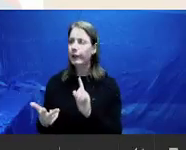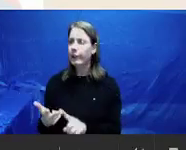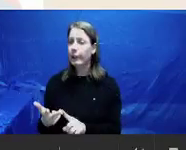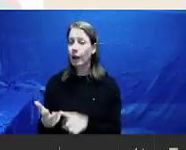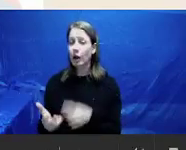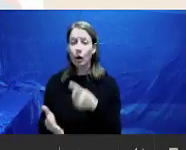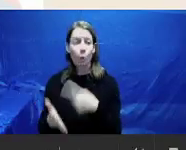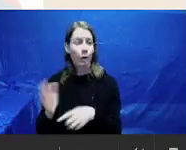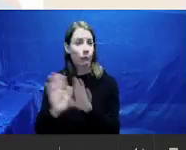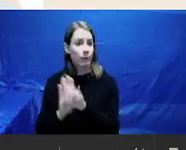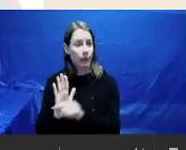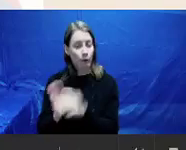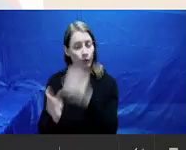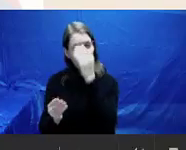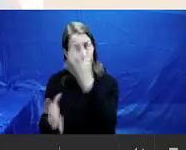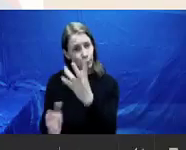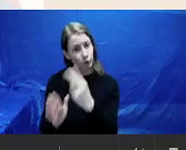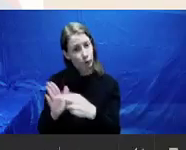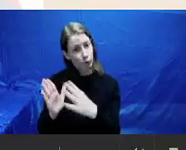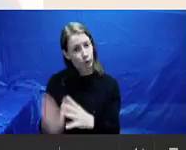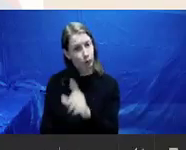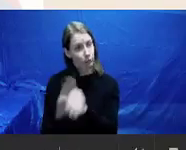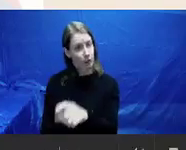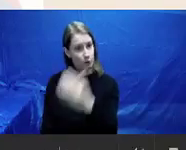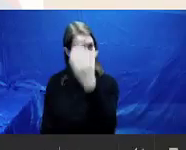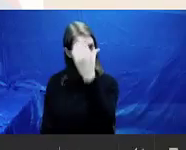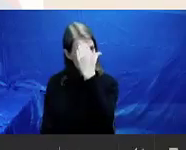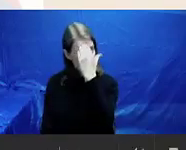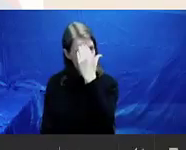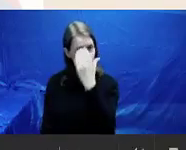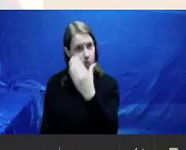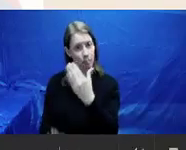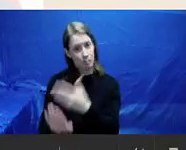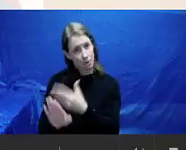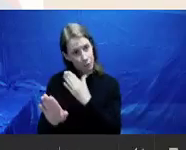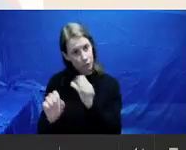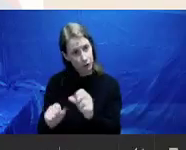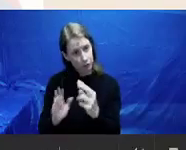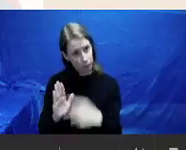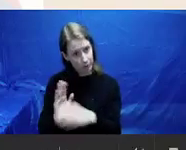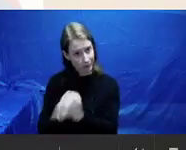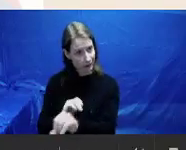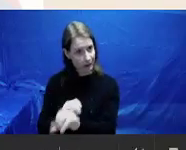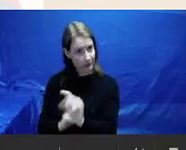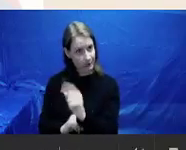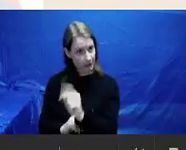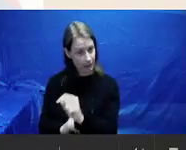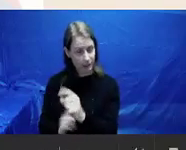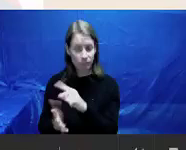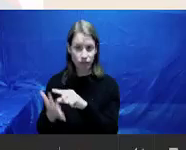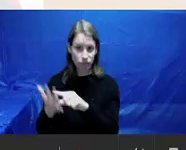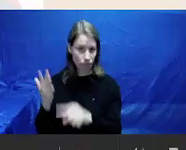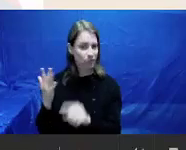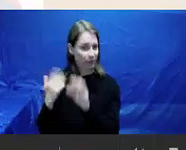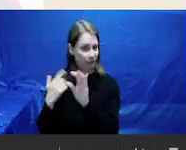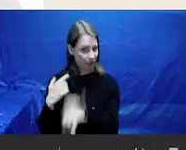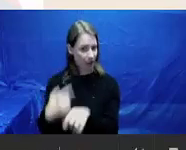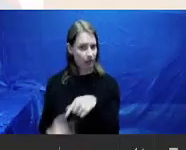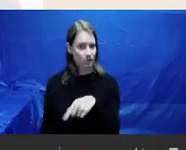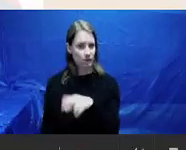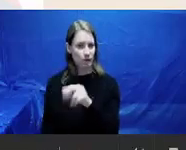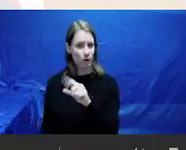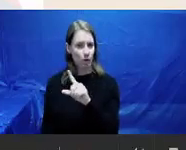have or might need in order to effectively read this kind of a text. I think one of the best ways to